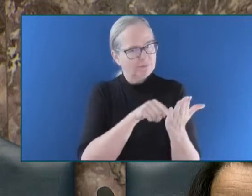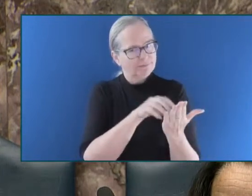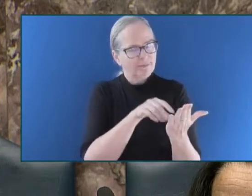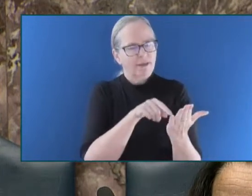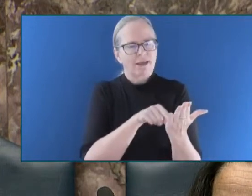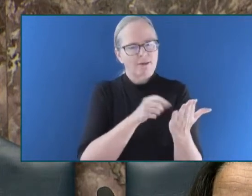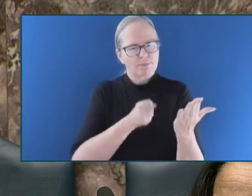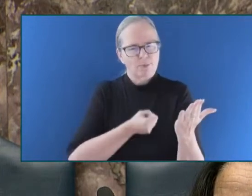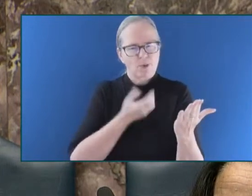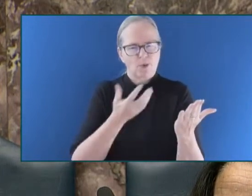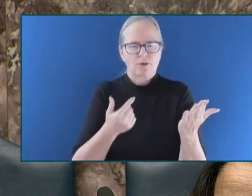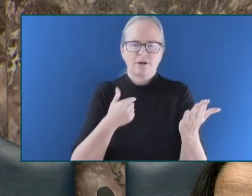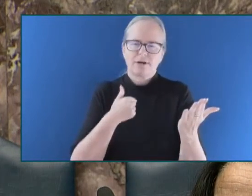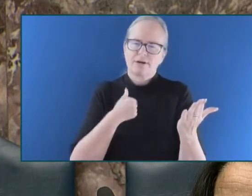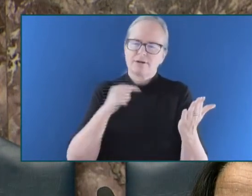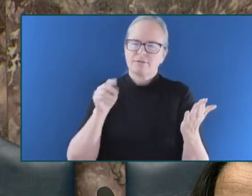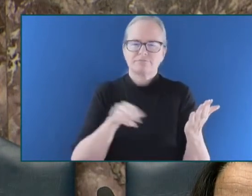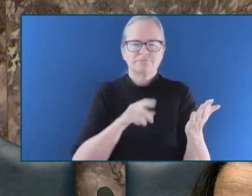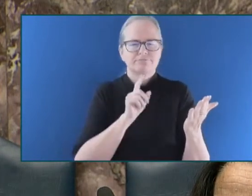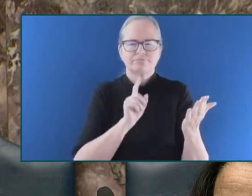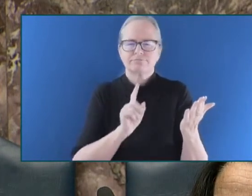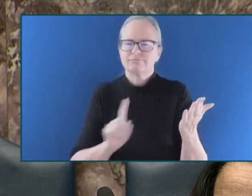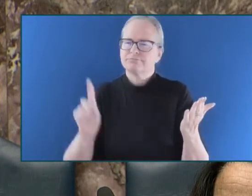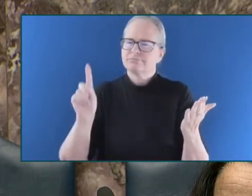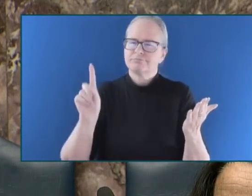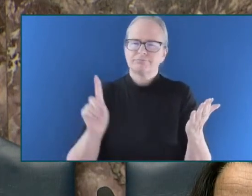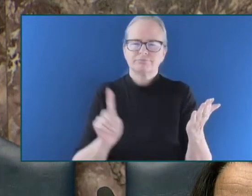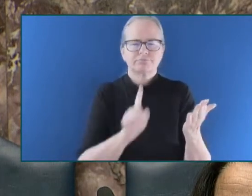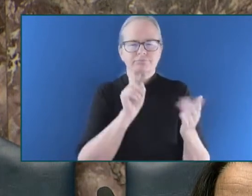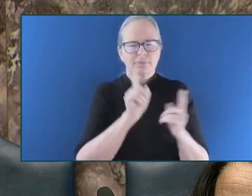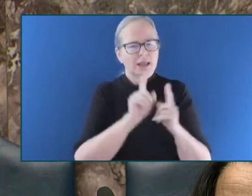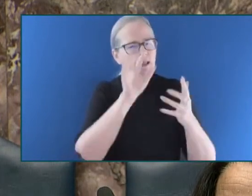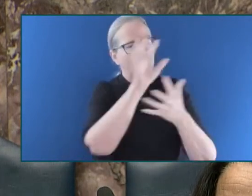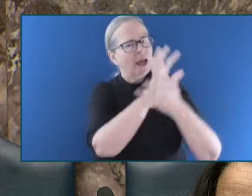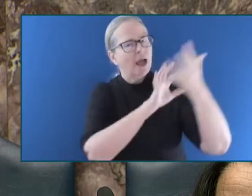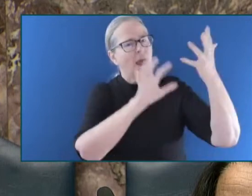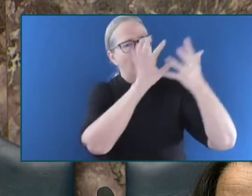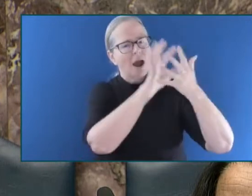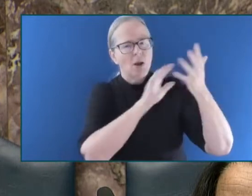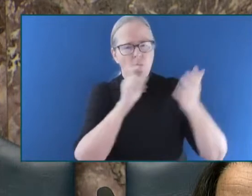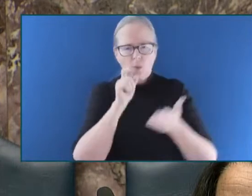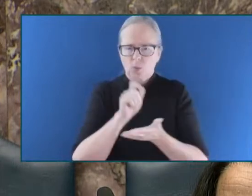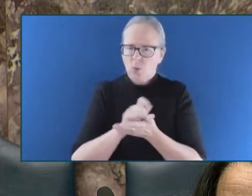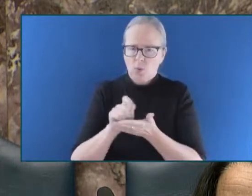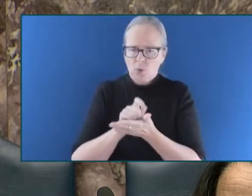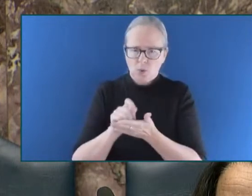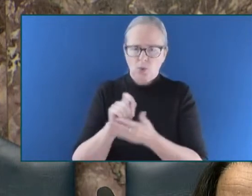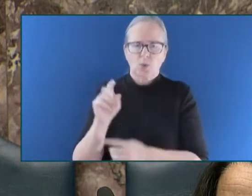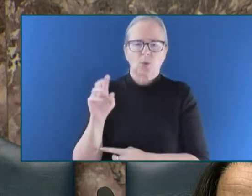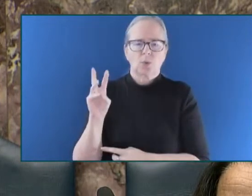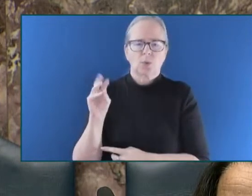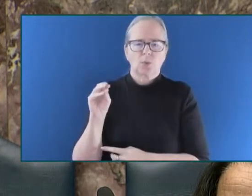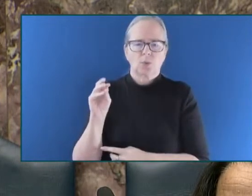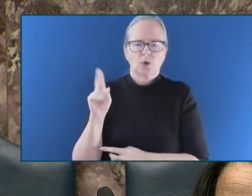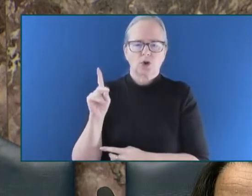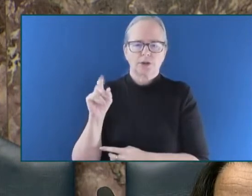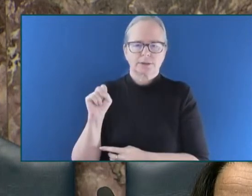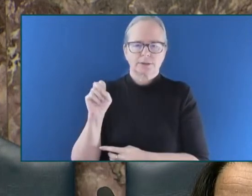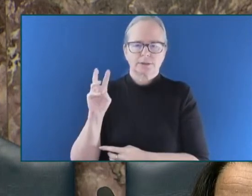lonely as a cloud that floats on high o'er vales and hills, when all at once I saw a crowd, a host of